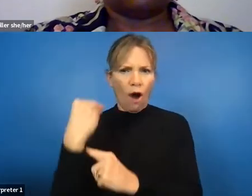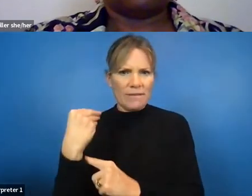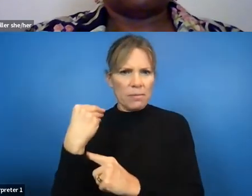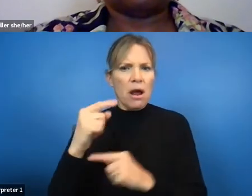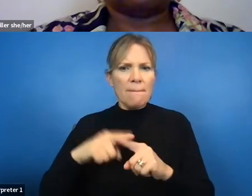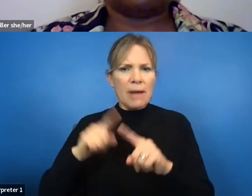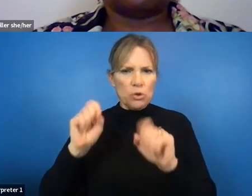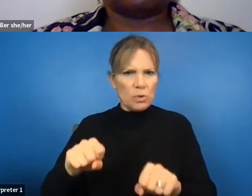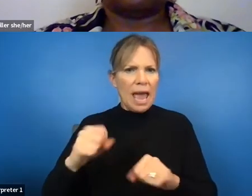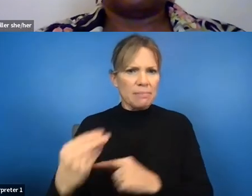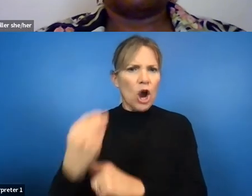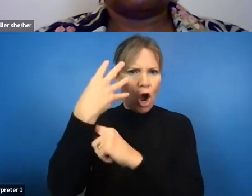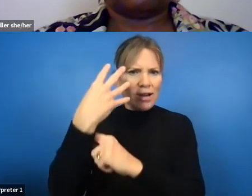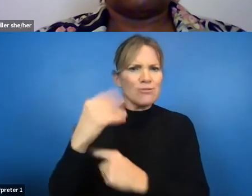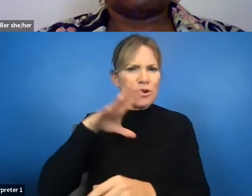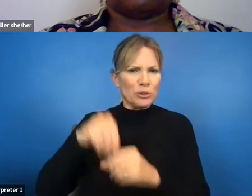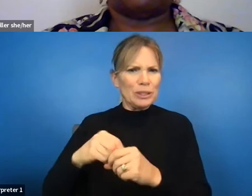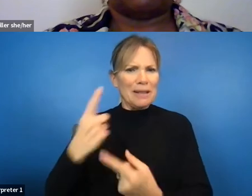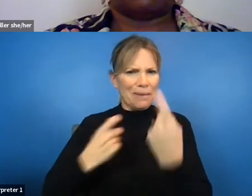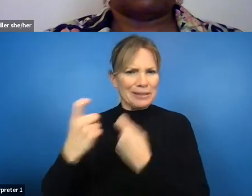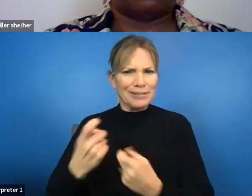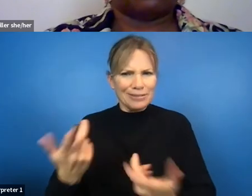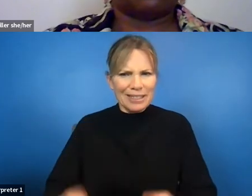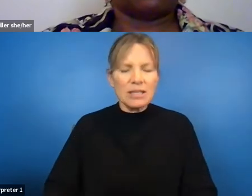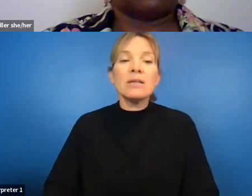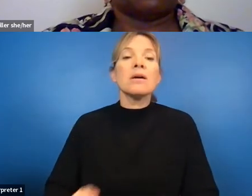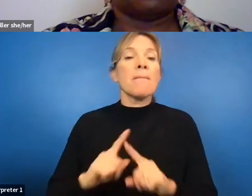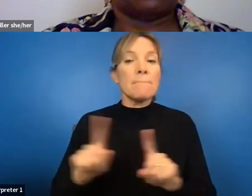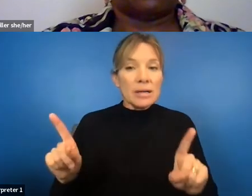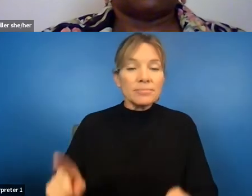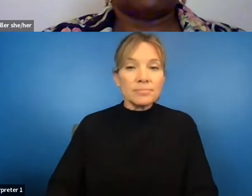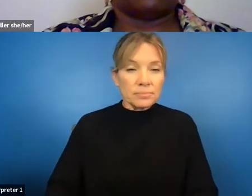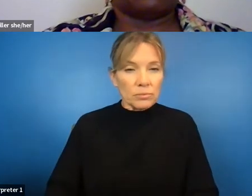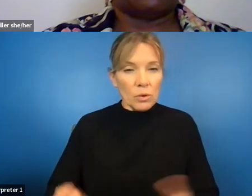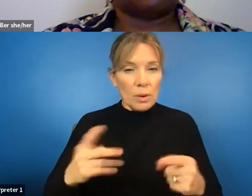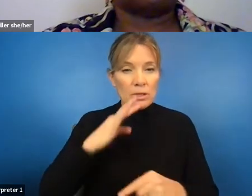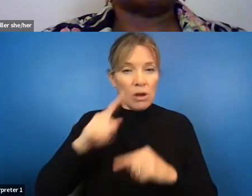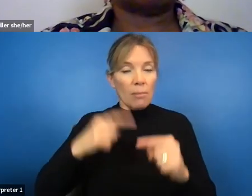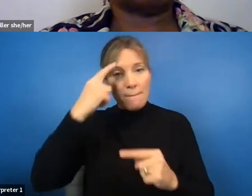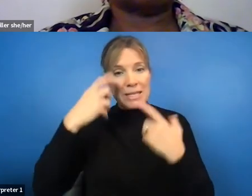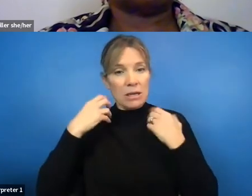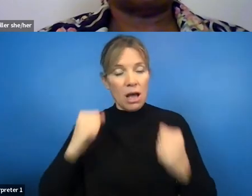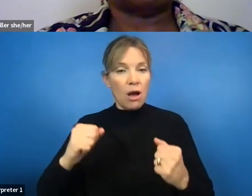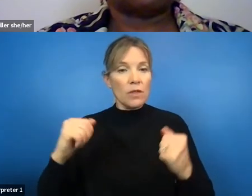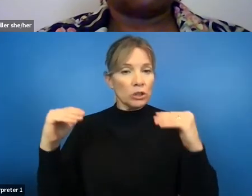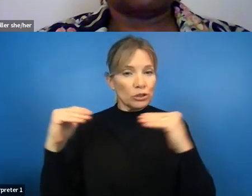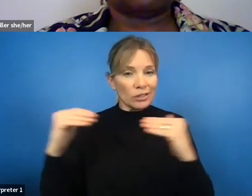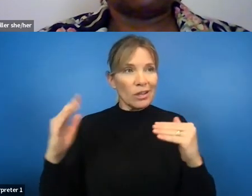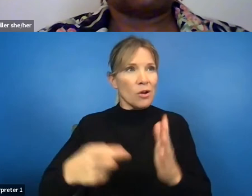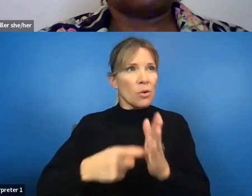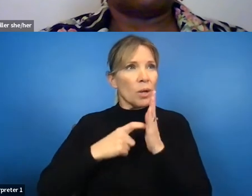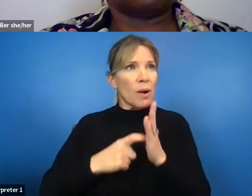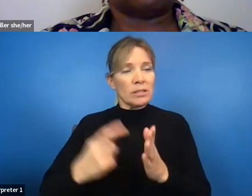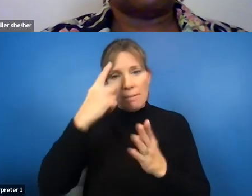certainly included in these questions. When we talk about mental health justice, that requires